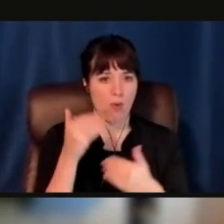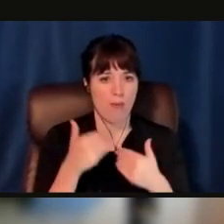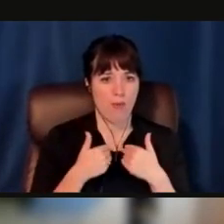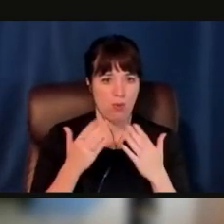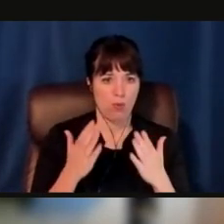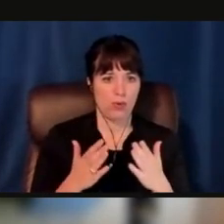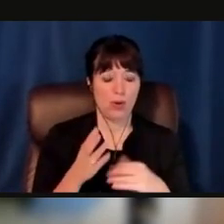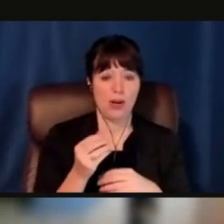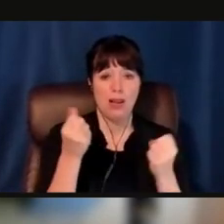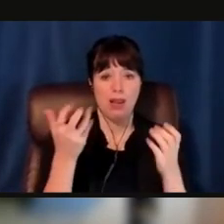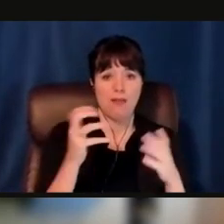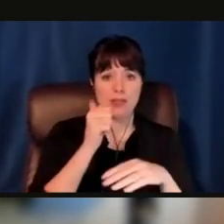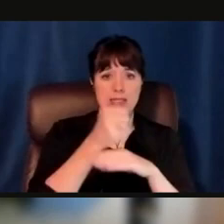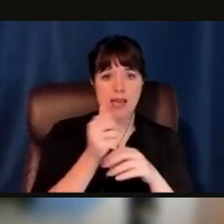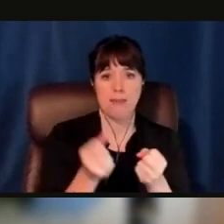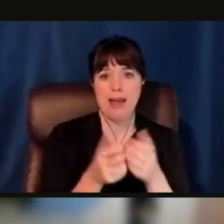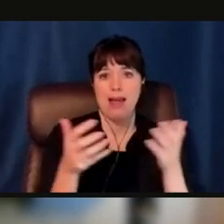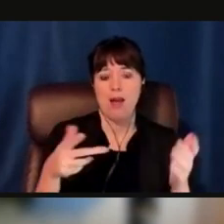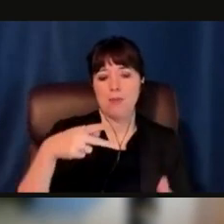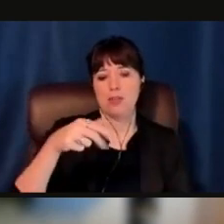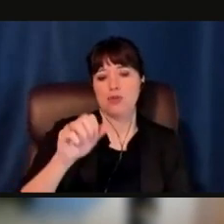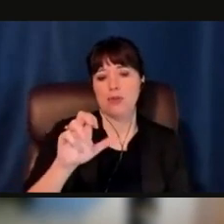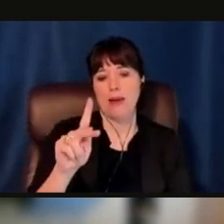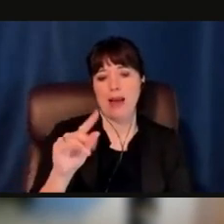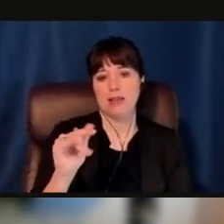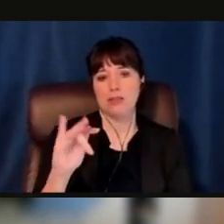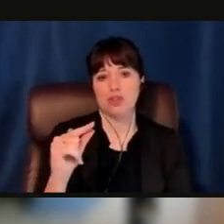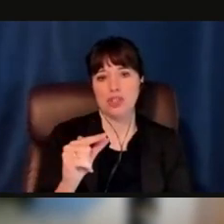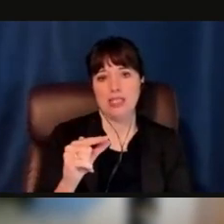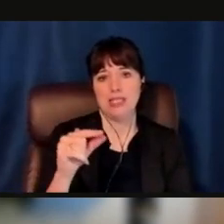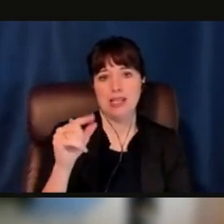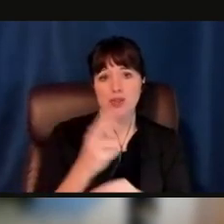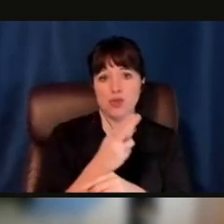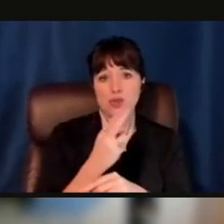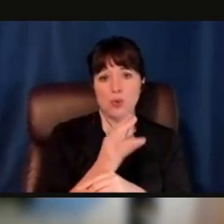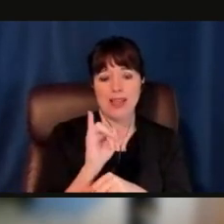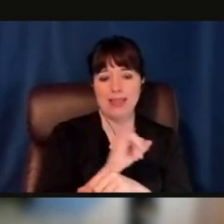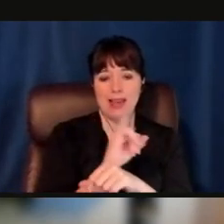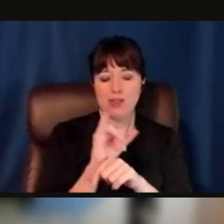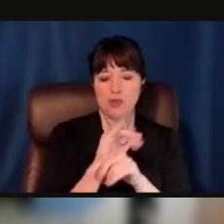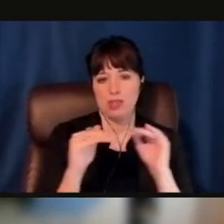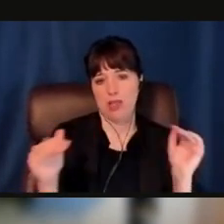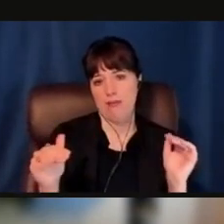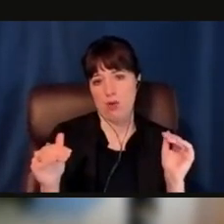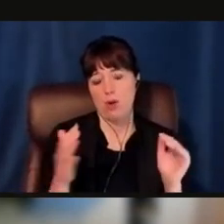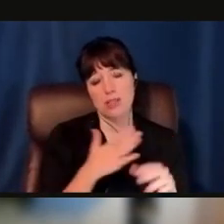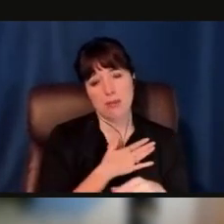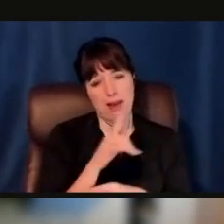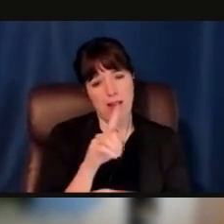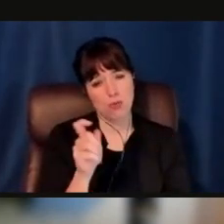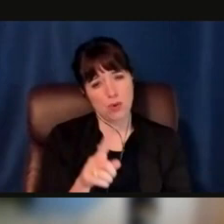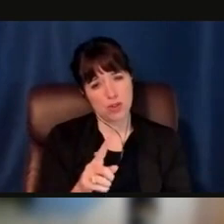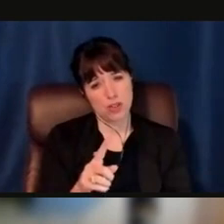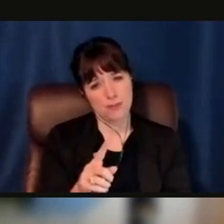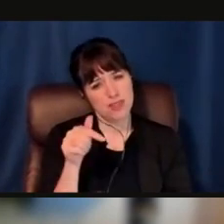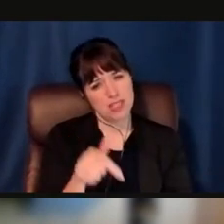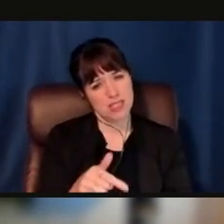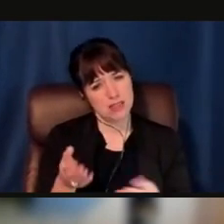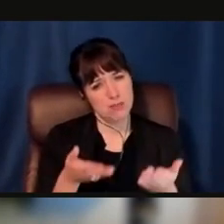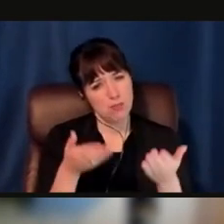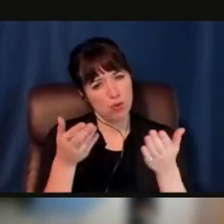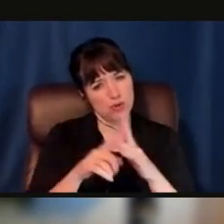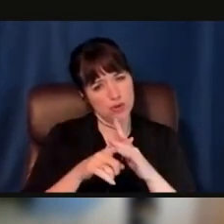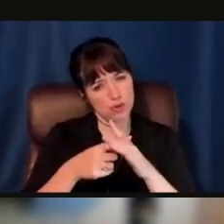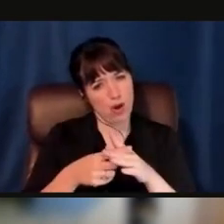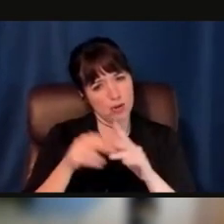lot of this is set by how much packaging is used at the industry level. So I guess my question would be, does this motion start to